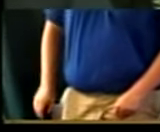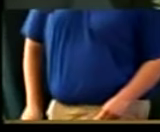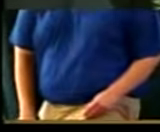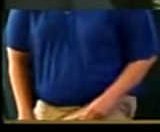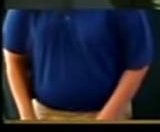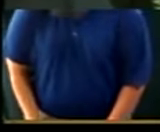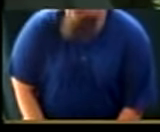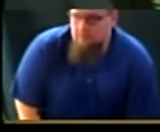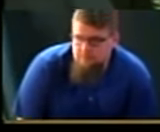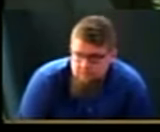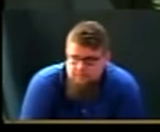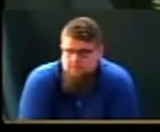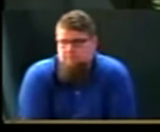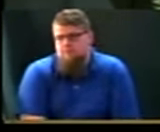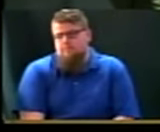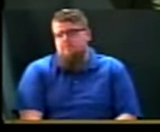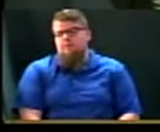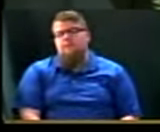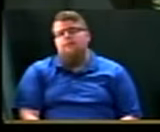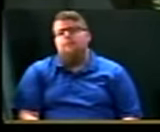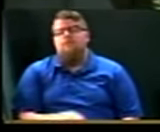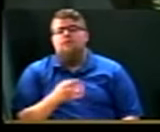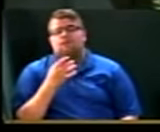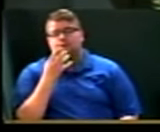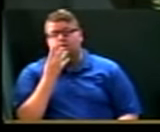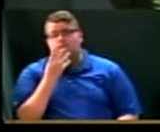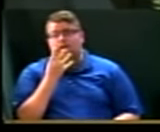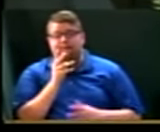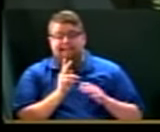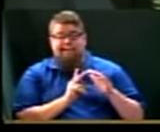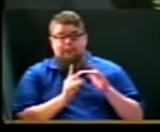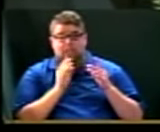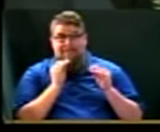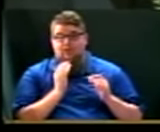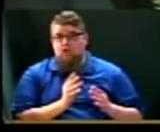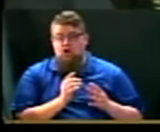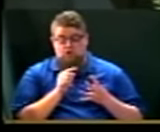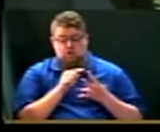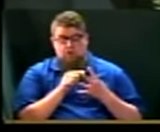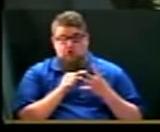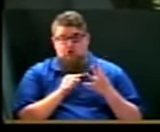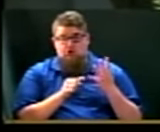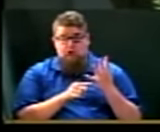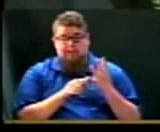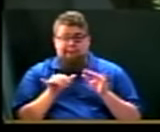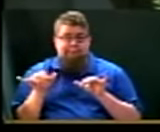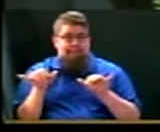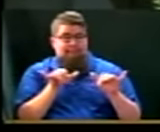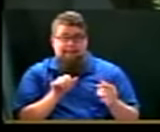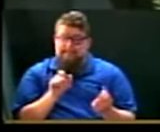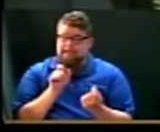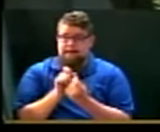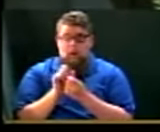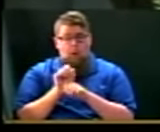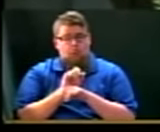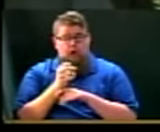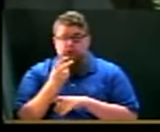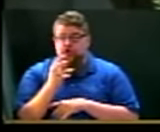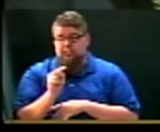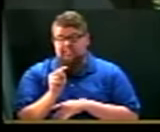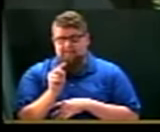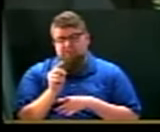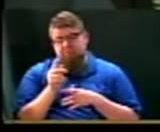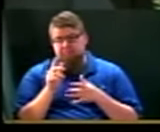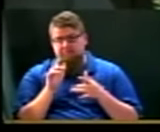Four kindergarten teachers used the exact same worksheet, or set of worksheets rather,